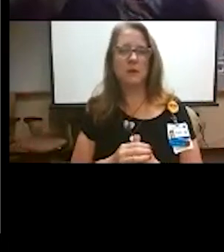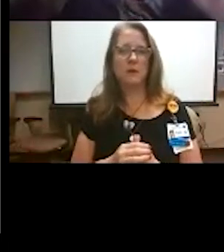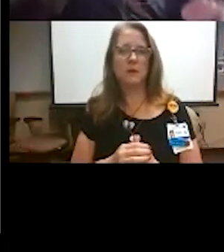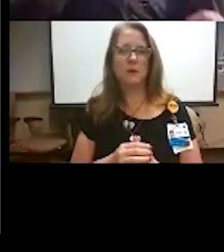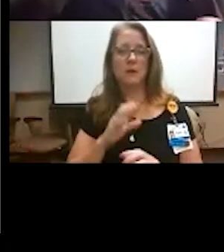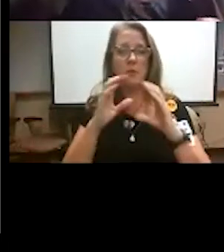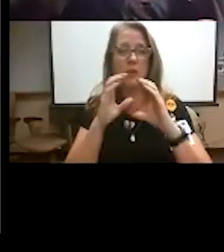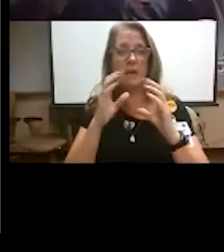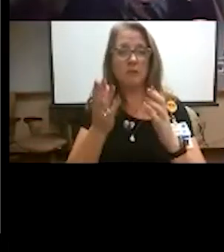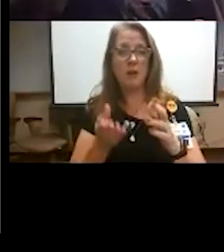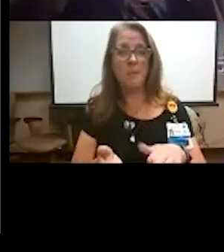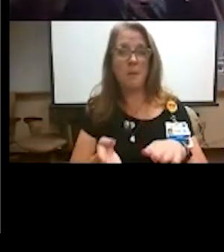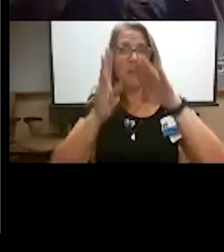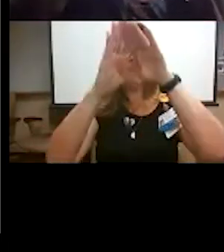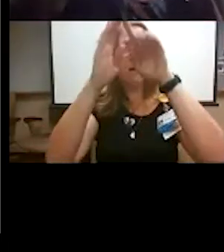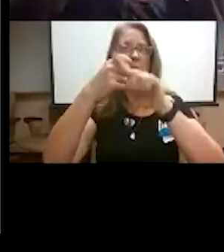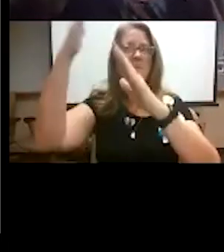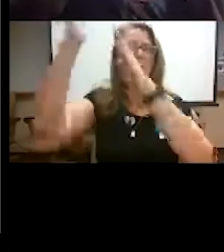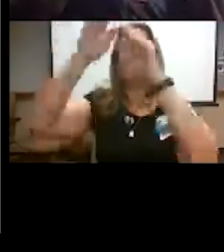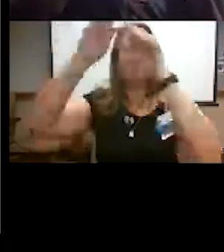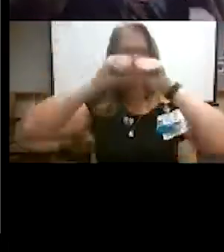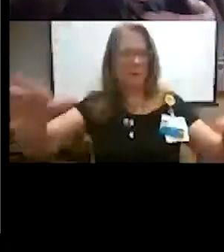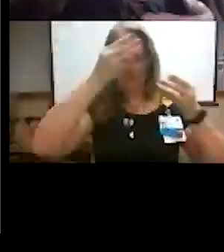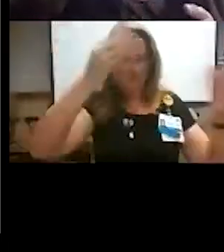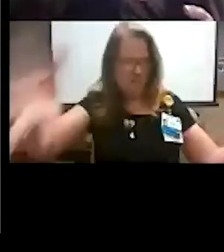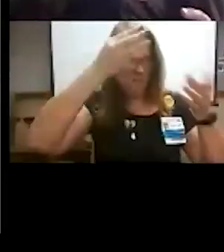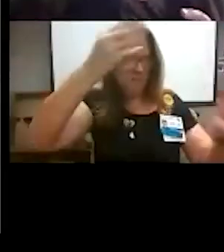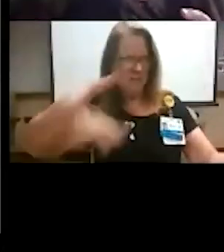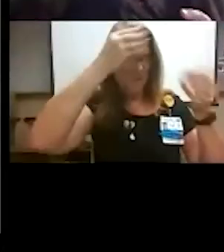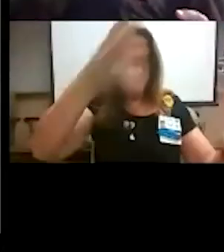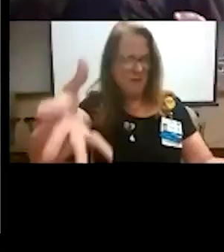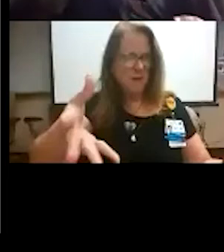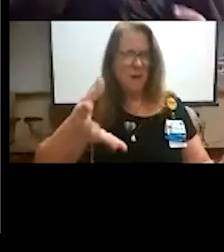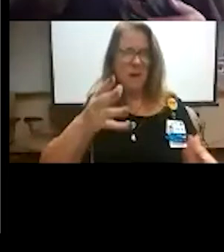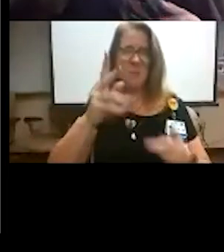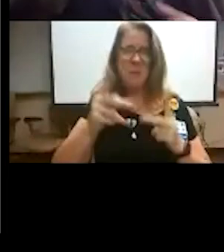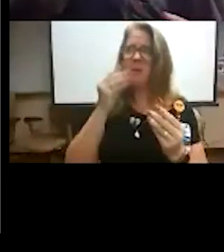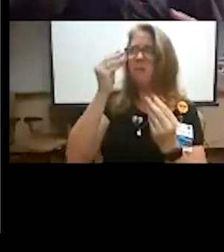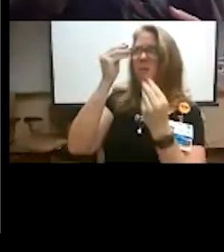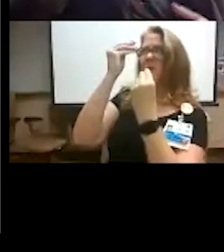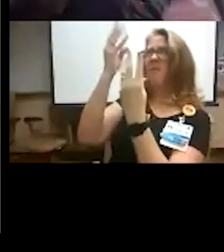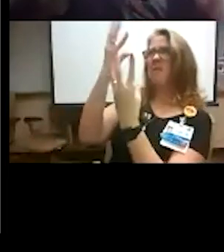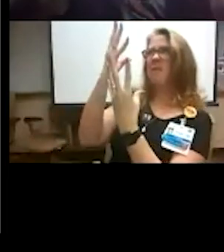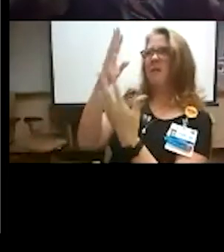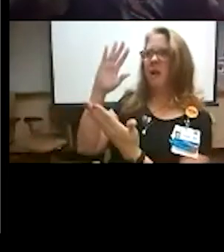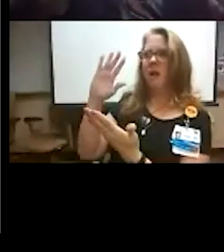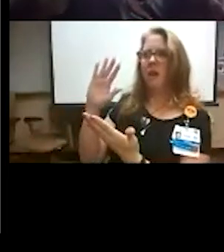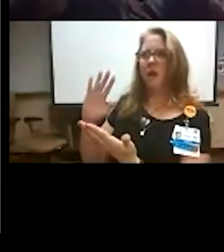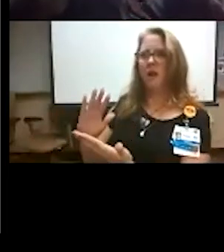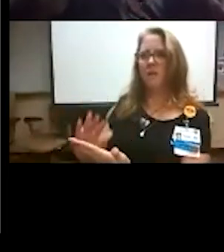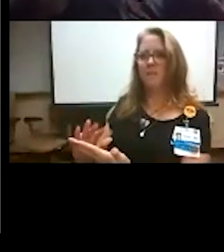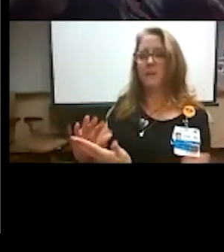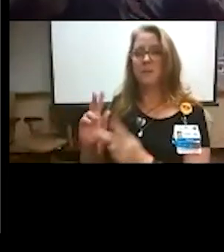Communication increases top down, but it decreases bottom up. So it doesn't take long before people